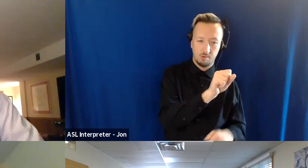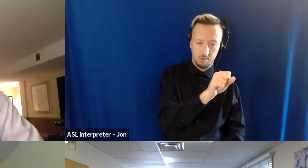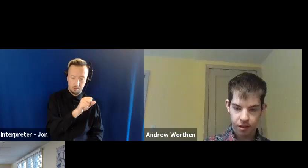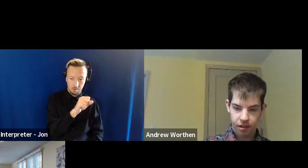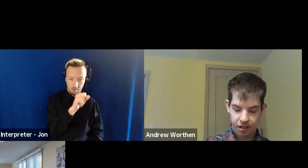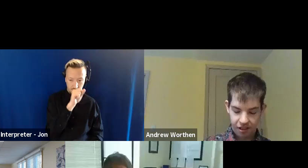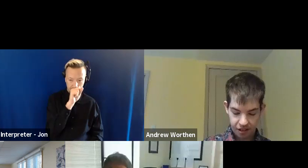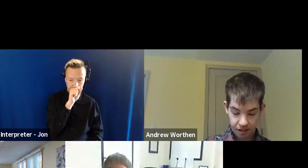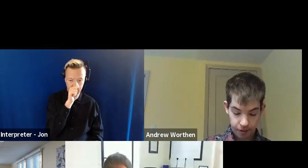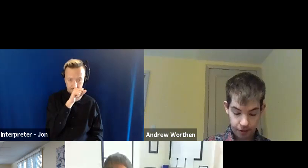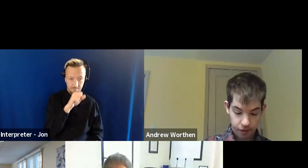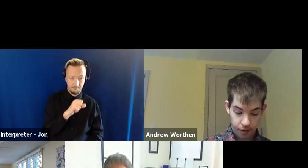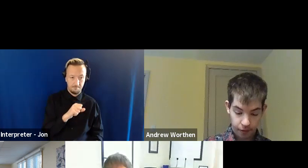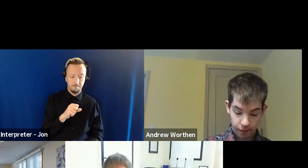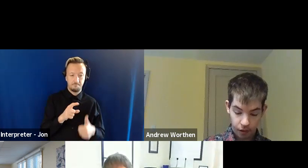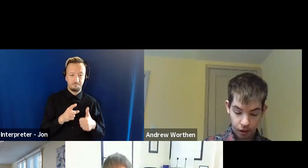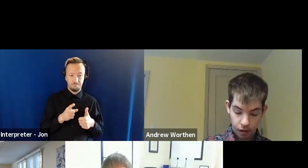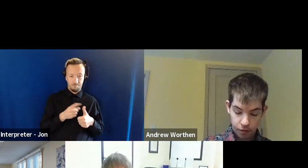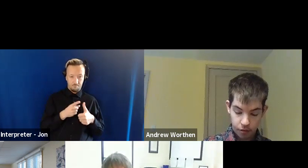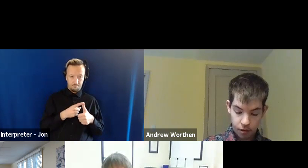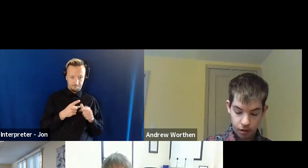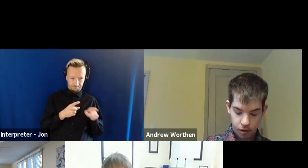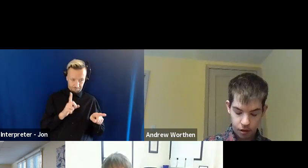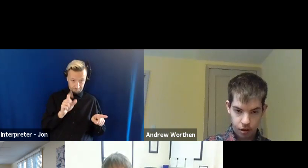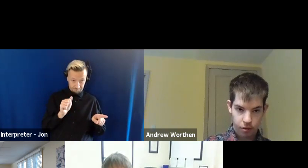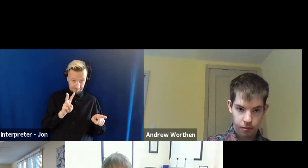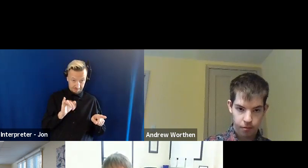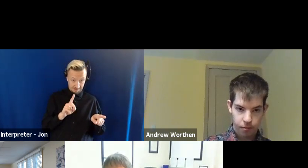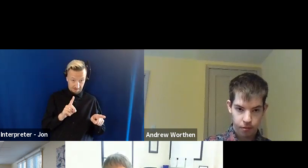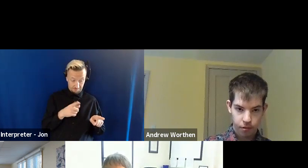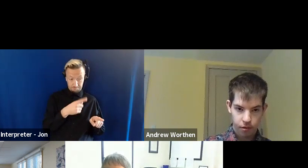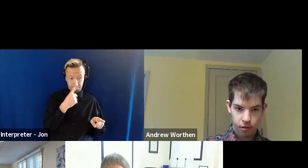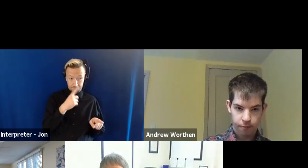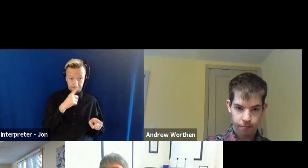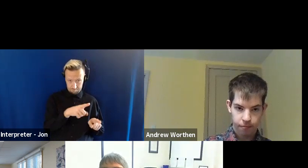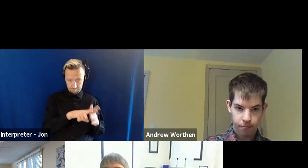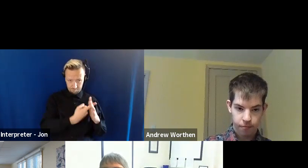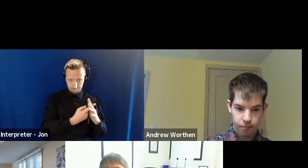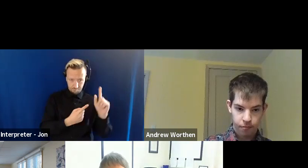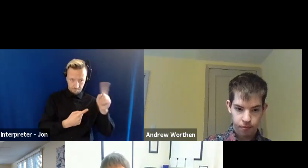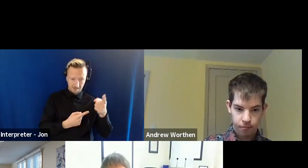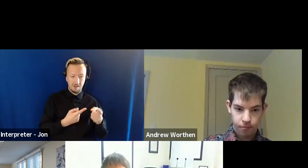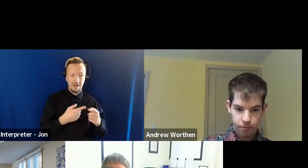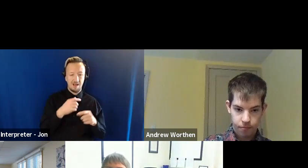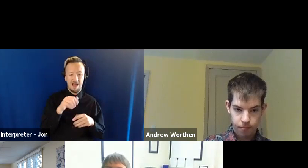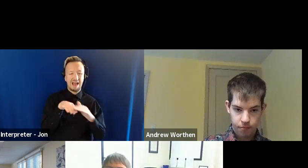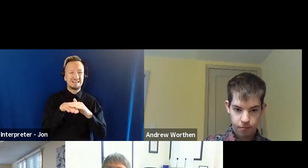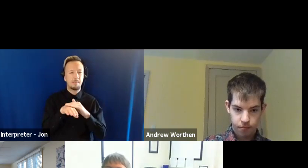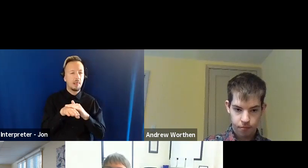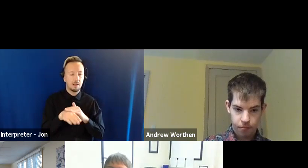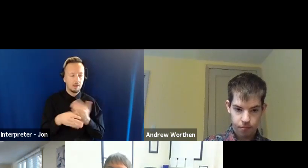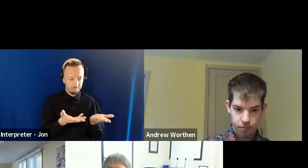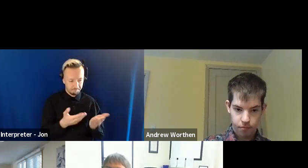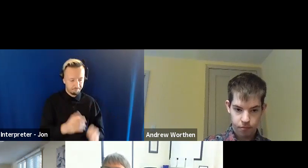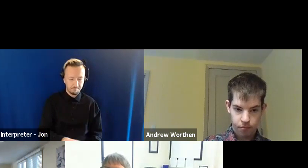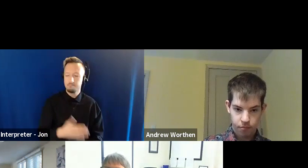And I'm going to go ahead and ask David, if you wouldn't mind to kick us off on the accessibility question. Sure. Thank you